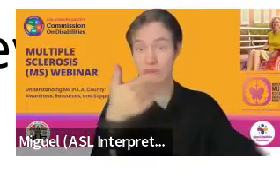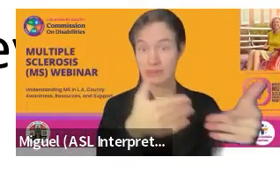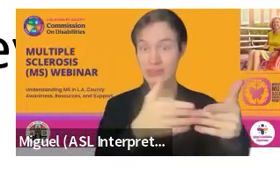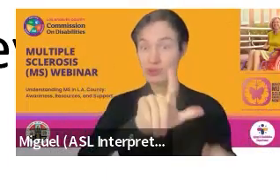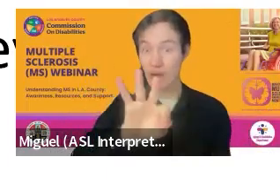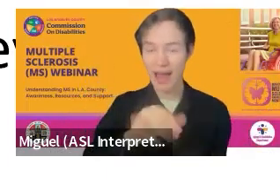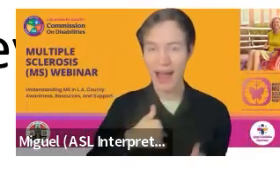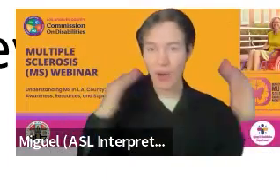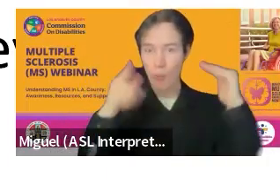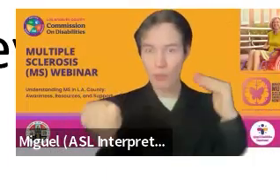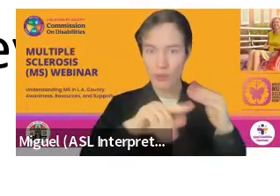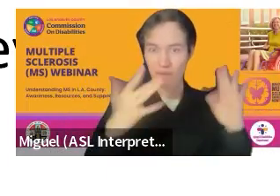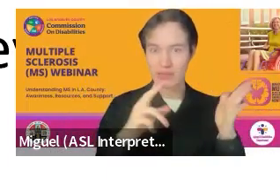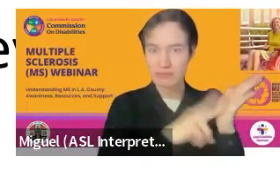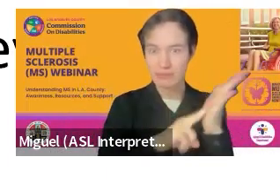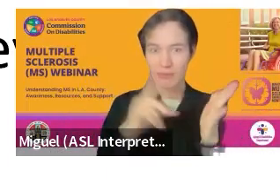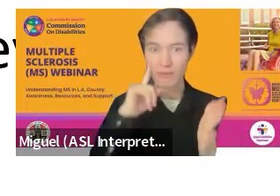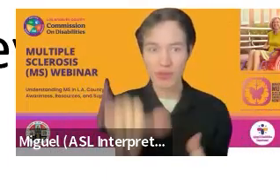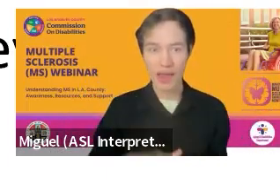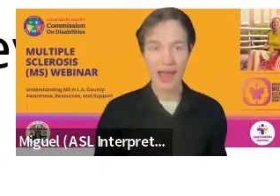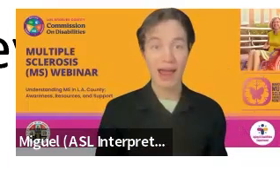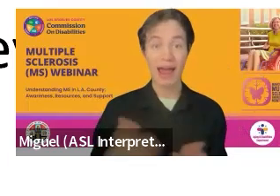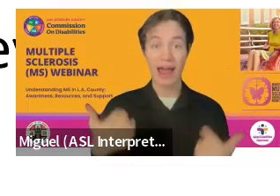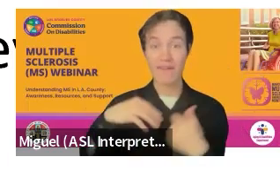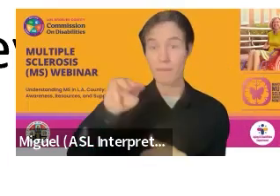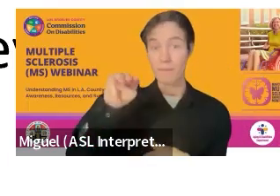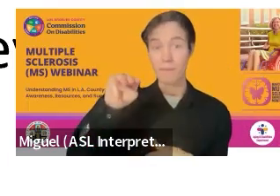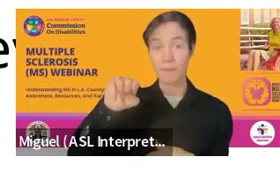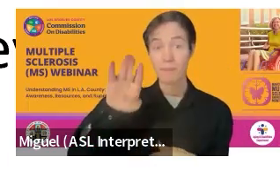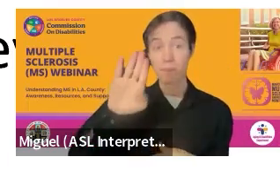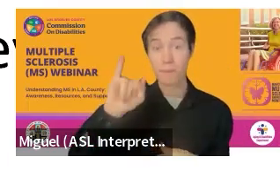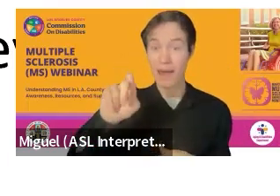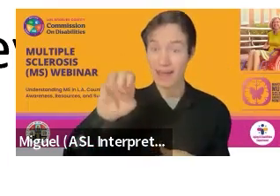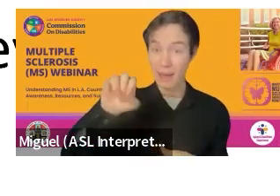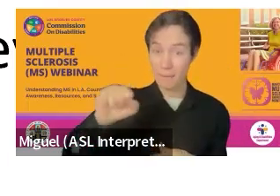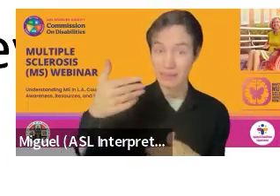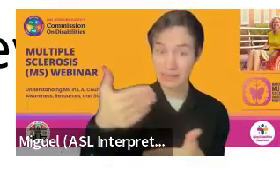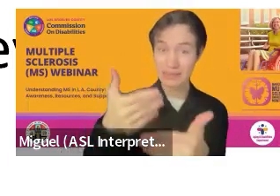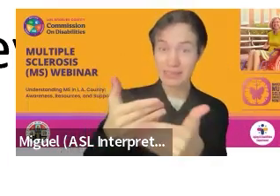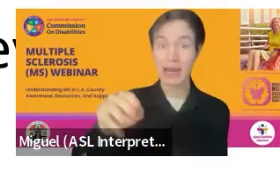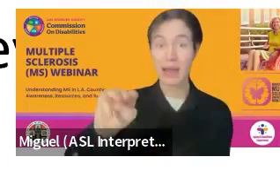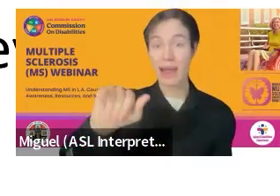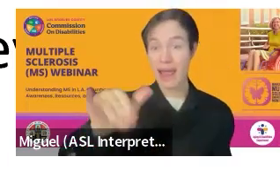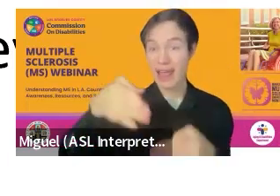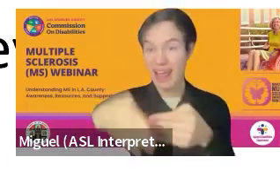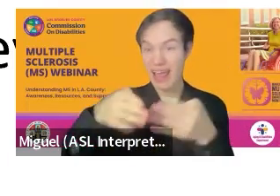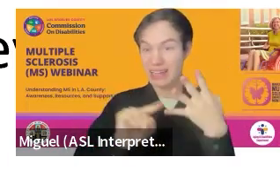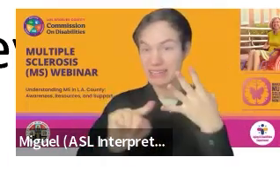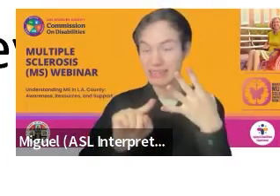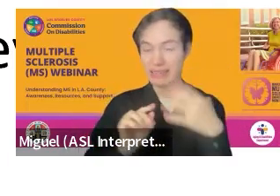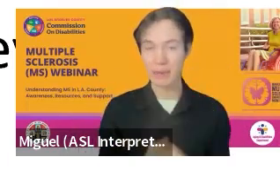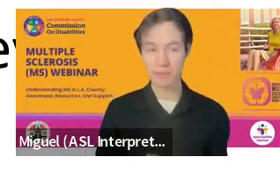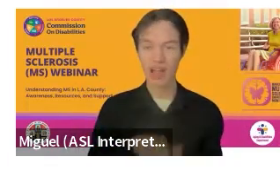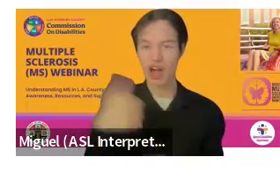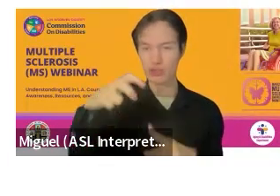for that. We have Bike MS coming up at the end of May. And we have our Dinner of Champions in September. Next